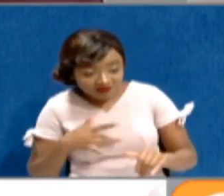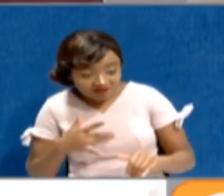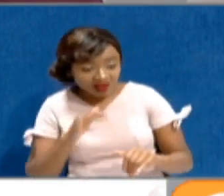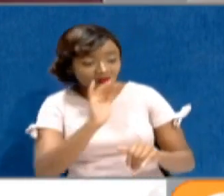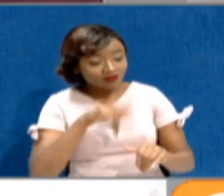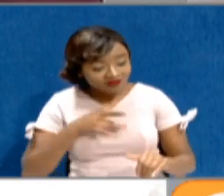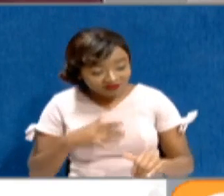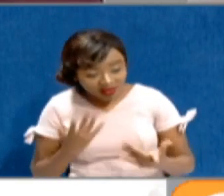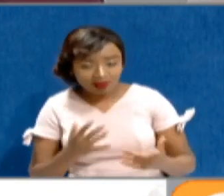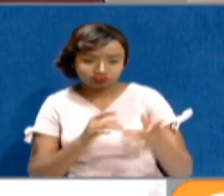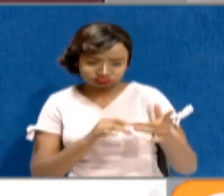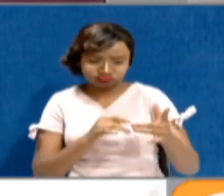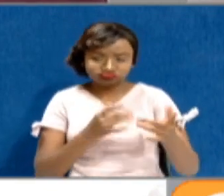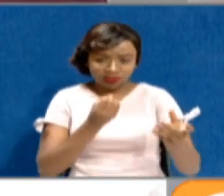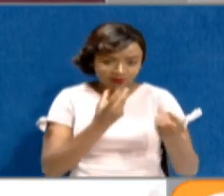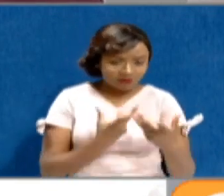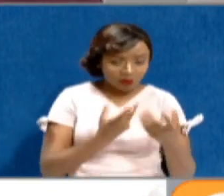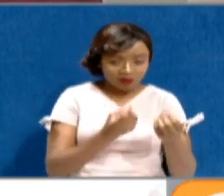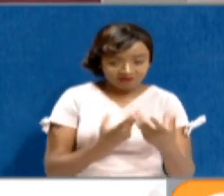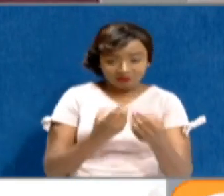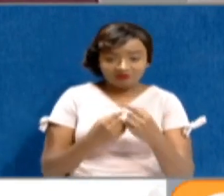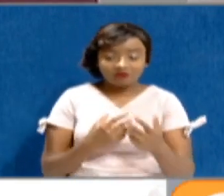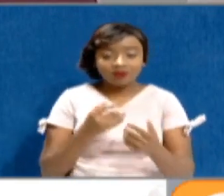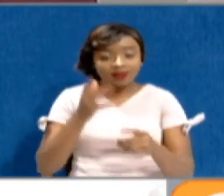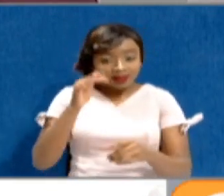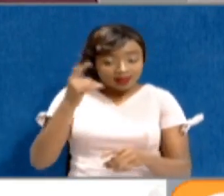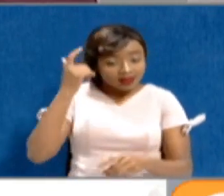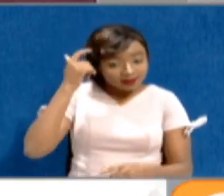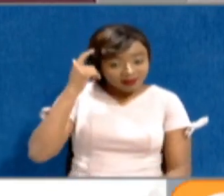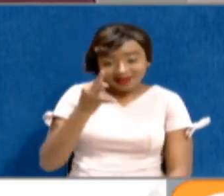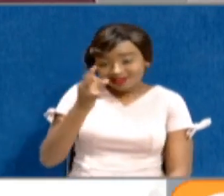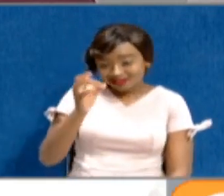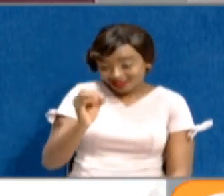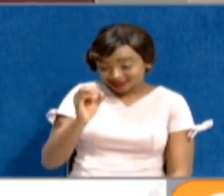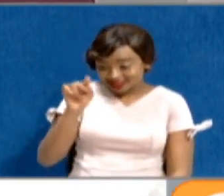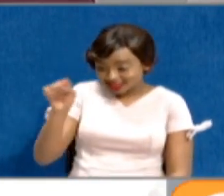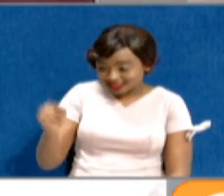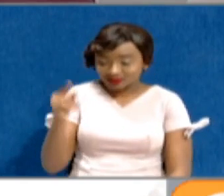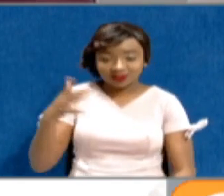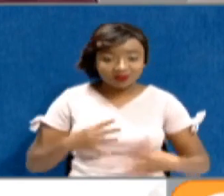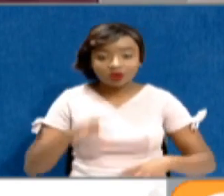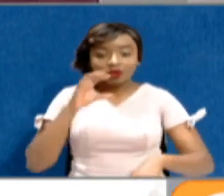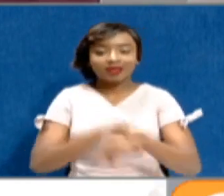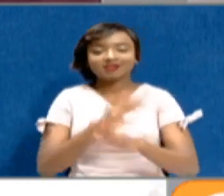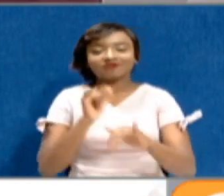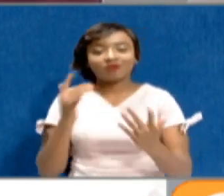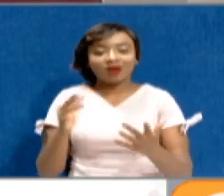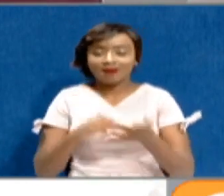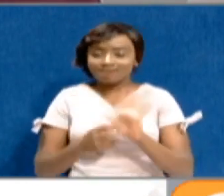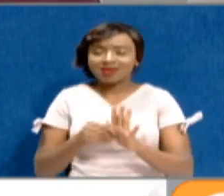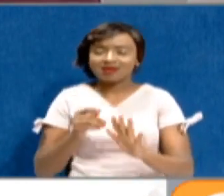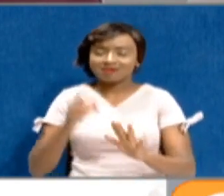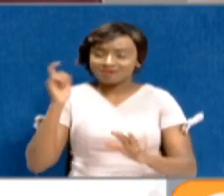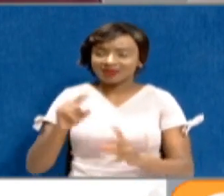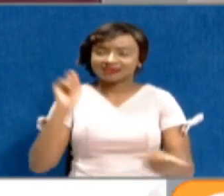half. Now, what happens is, the reason that would take long, imagine 30,000 people, where you would have to get them. You'd have to, first of all, do full